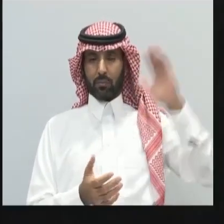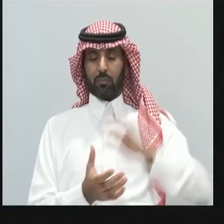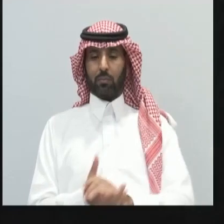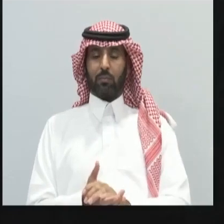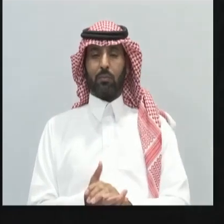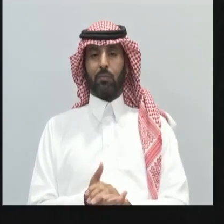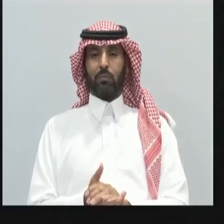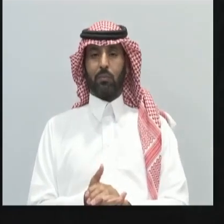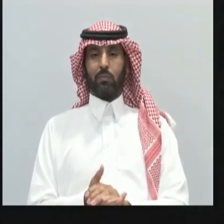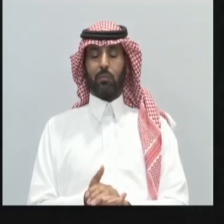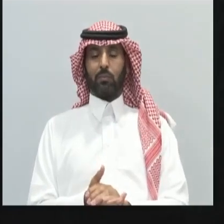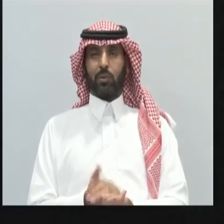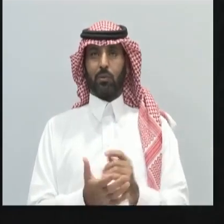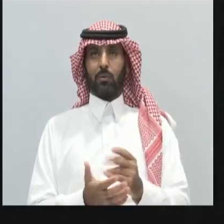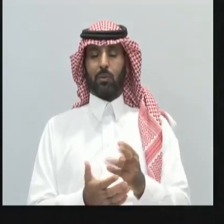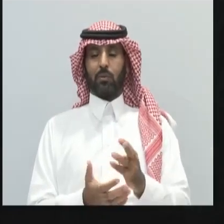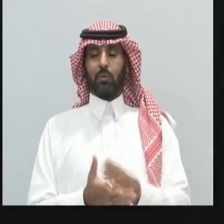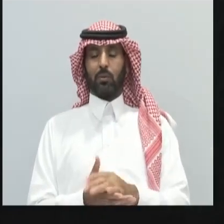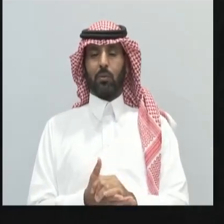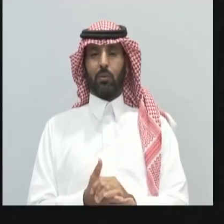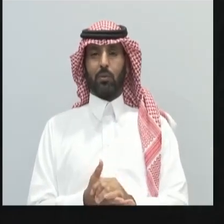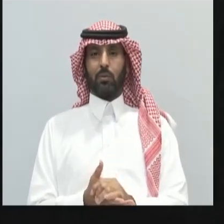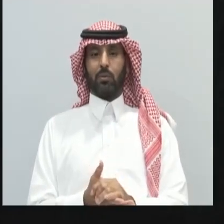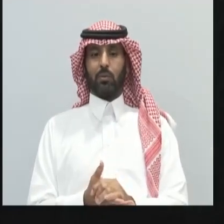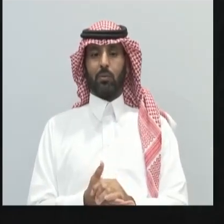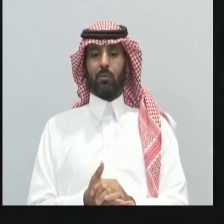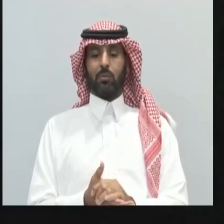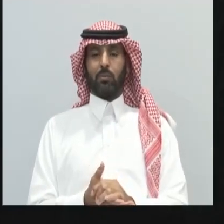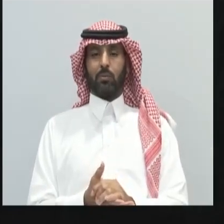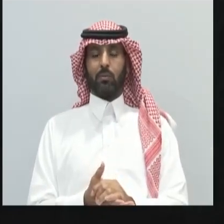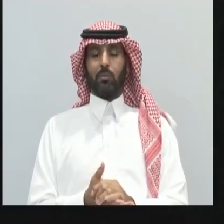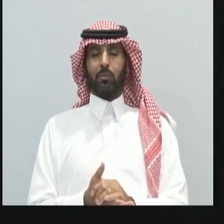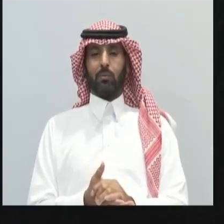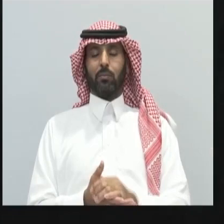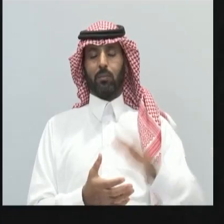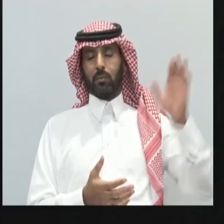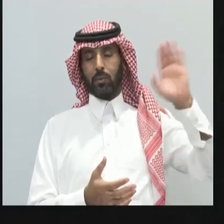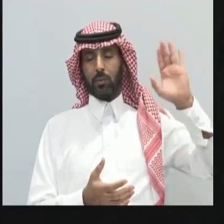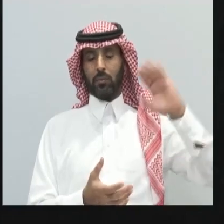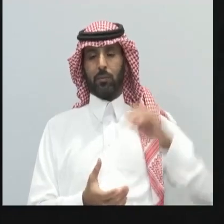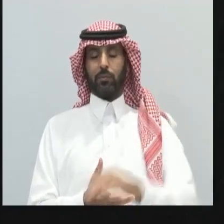next lesson, inshallah. Subhanak Allahumma bihamdik. Ashhadu an la ilaha illa anta astaghfiruka wa atubu ilayk. Assalamu alaikum.